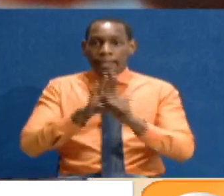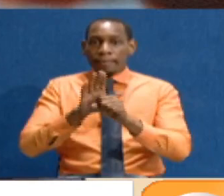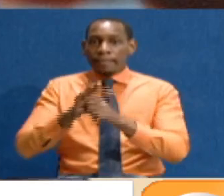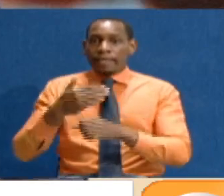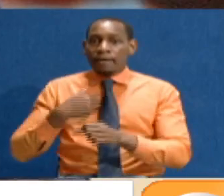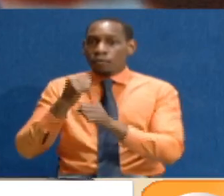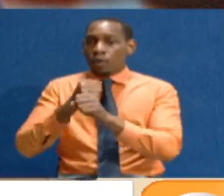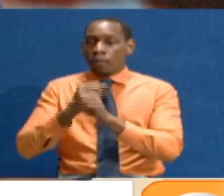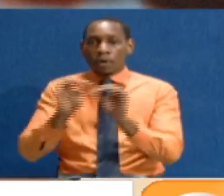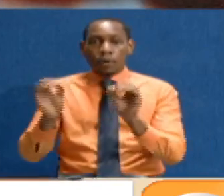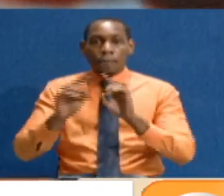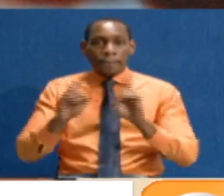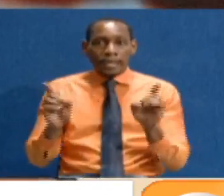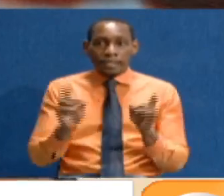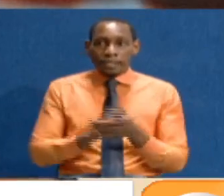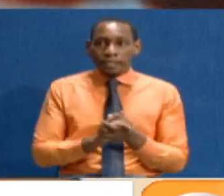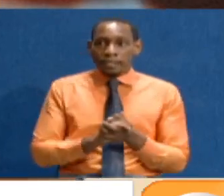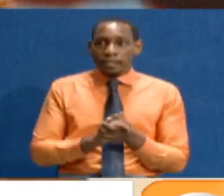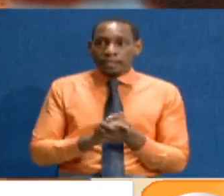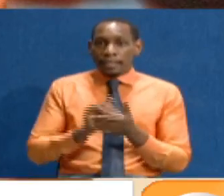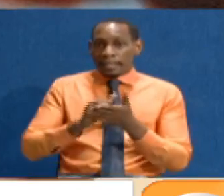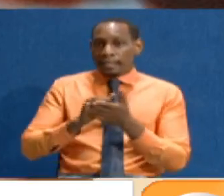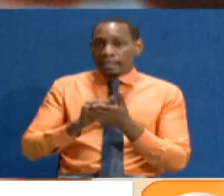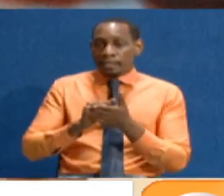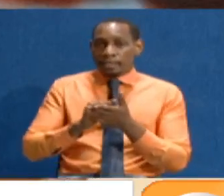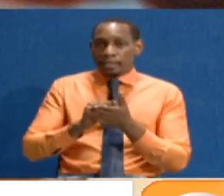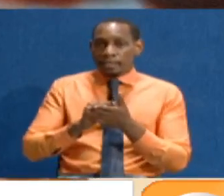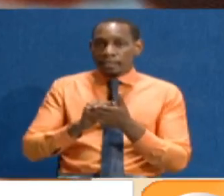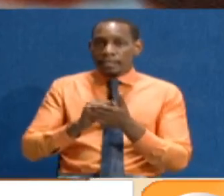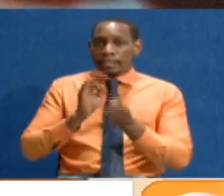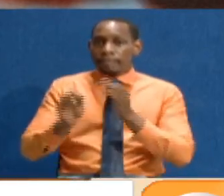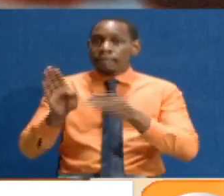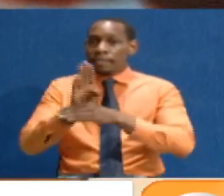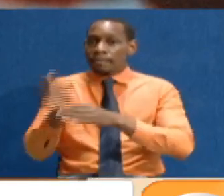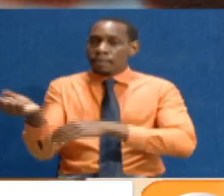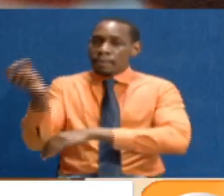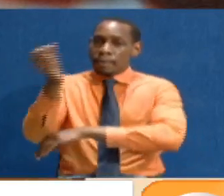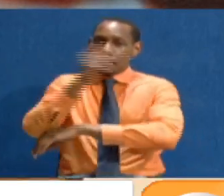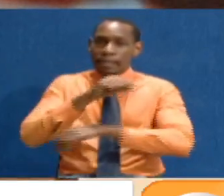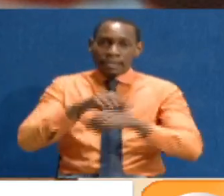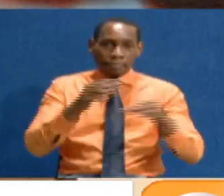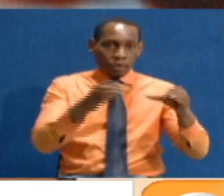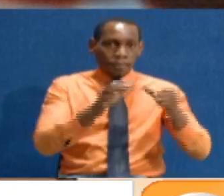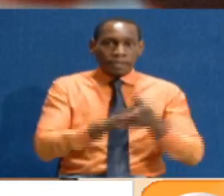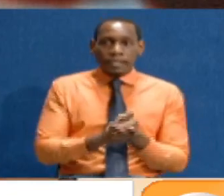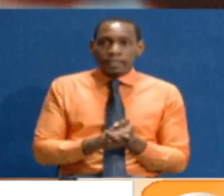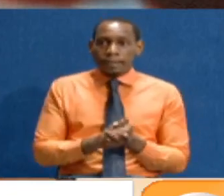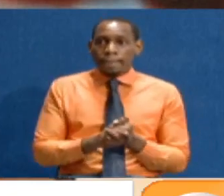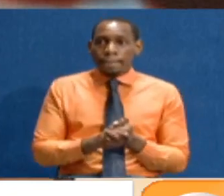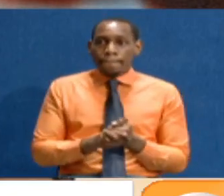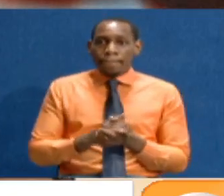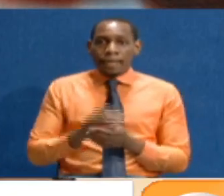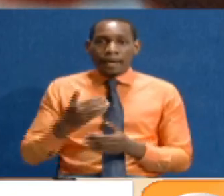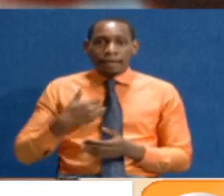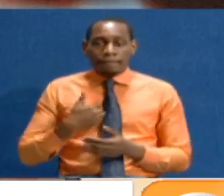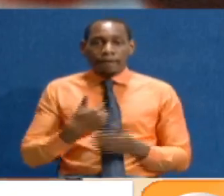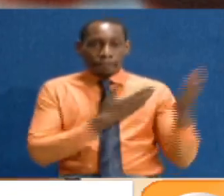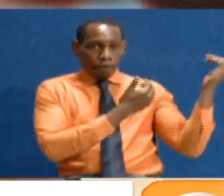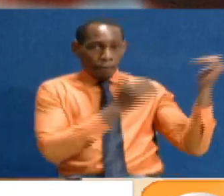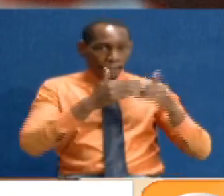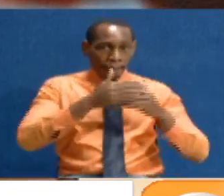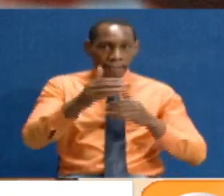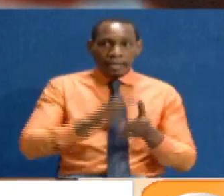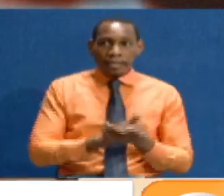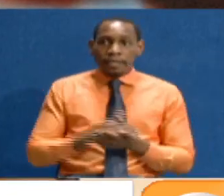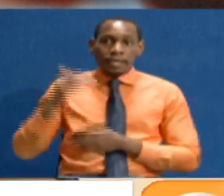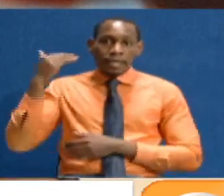like steady jobs, but it's a mindset thing that if they're gainfully engaged within their communities, they have something to look forward to, the